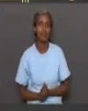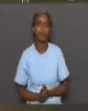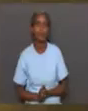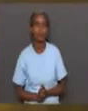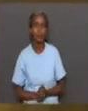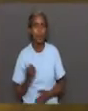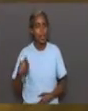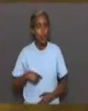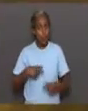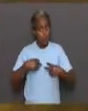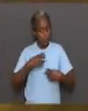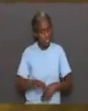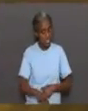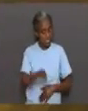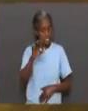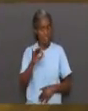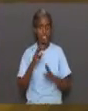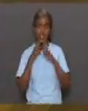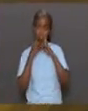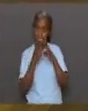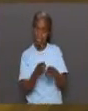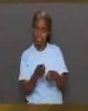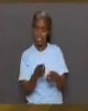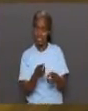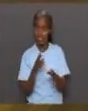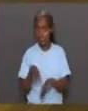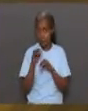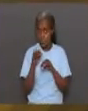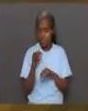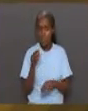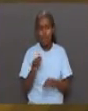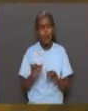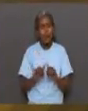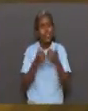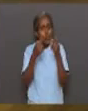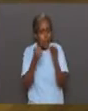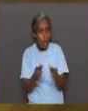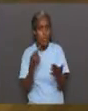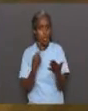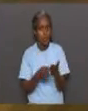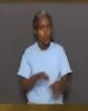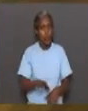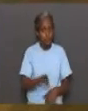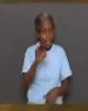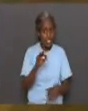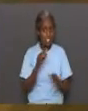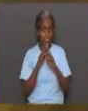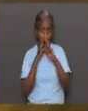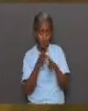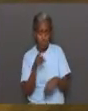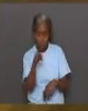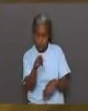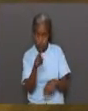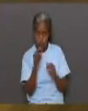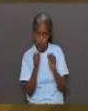5. We have discovered our answers, students. Were you able to find the solutions on your